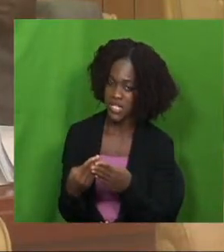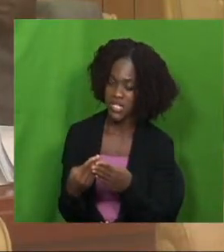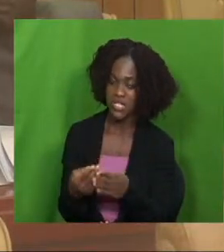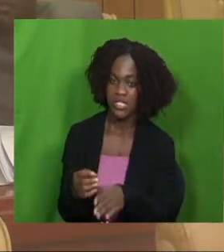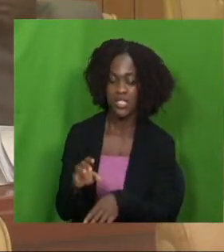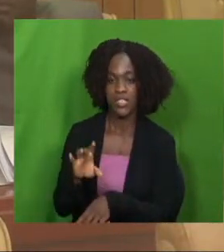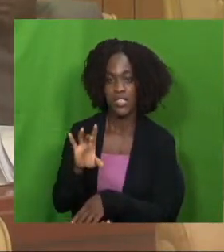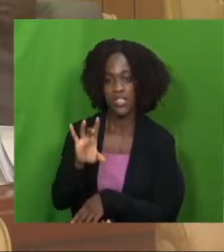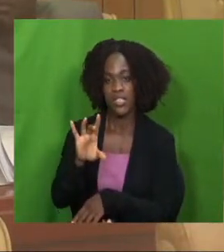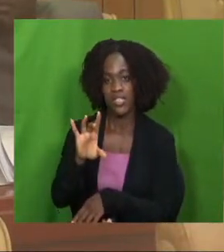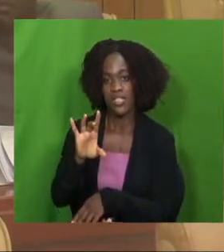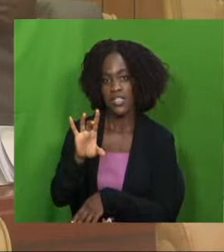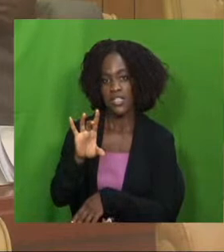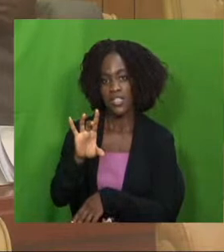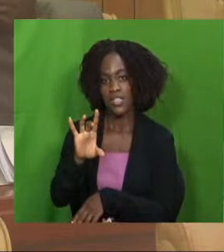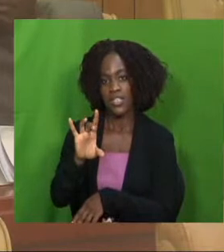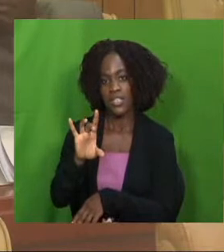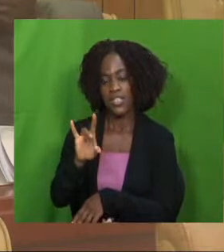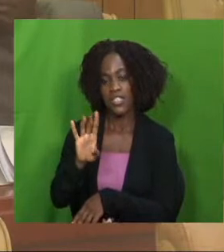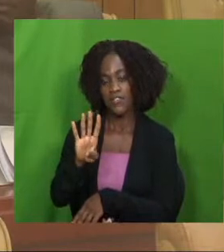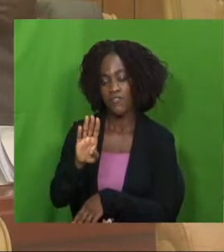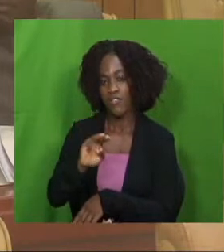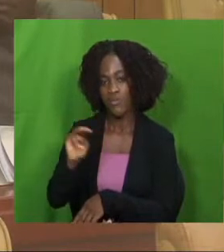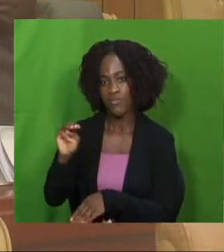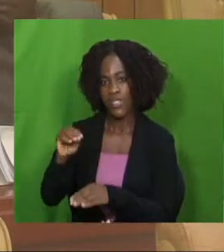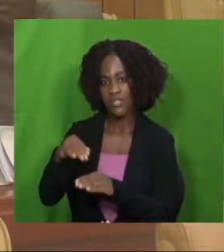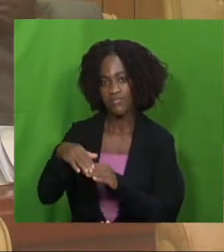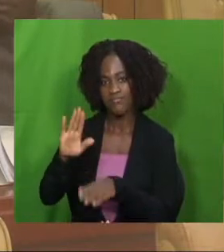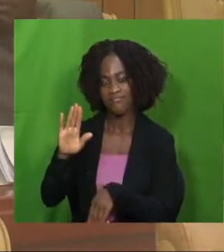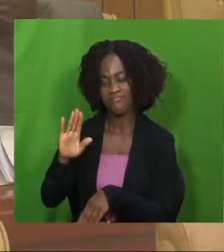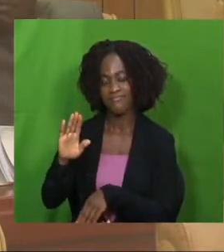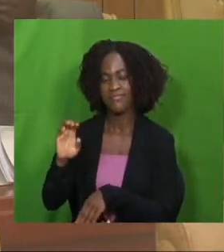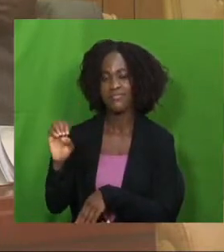84 million plus USD